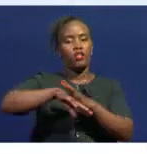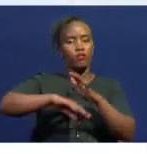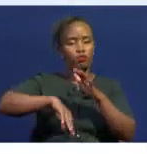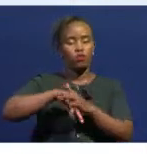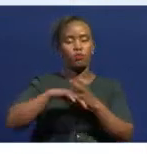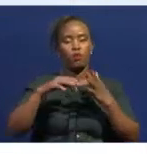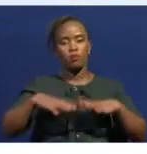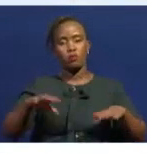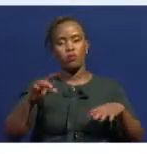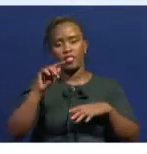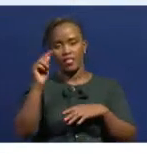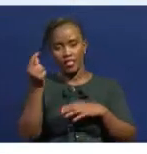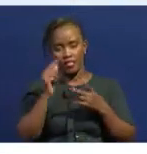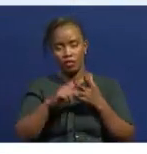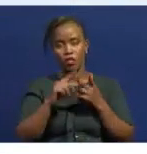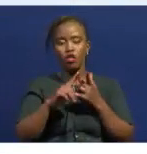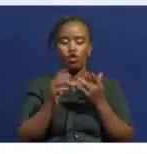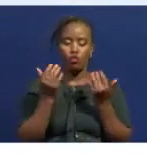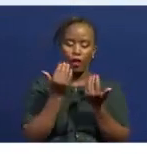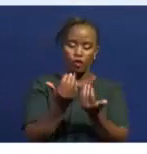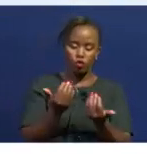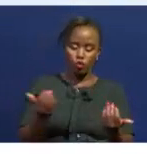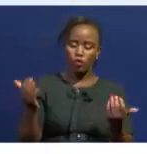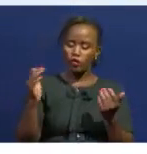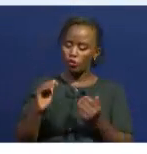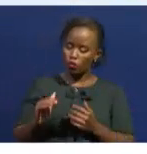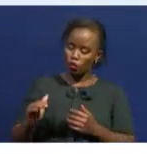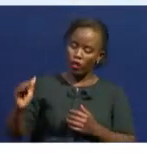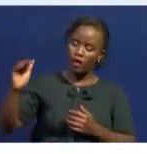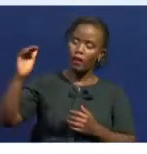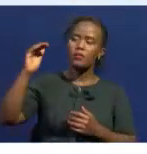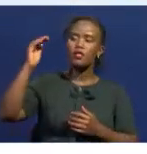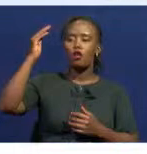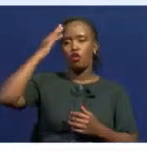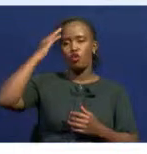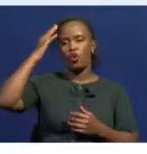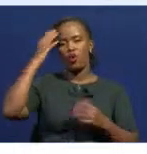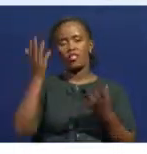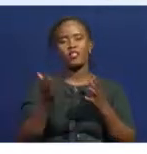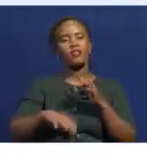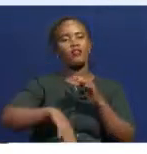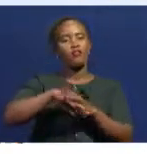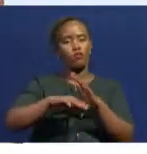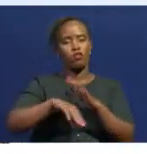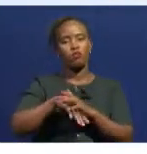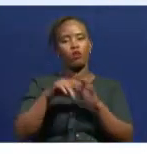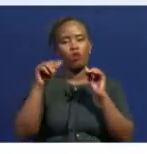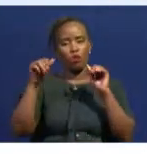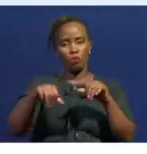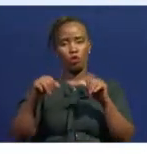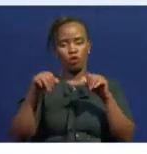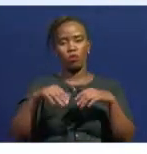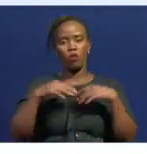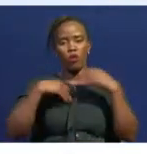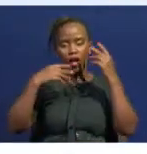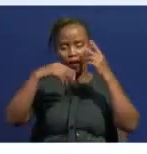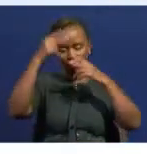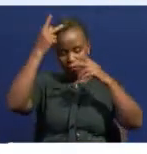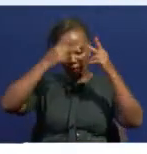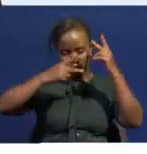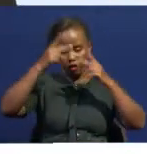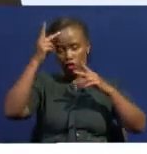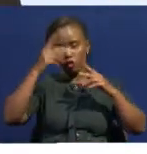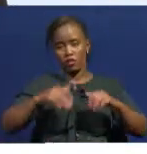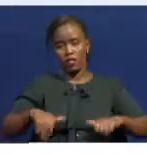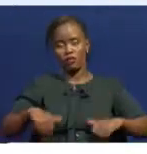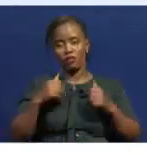Kenya, to the young kids growing up knowing that football is something that can offer a professional